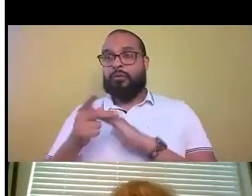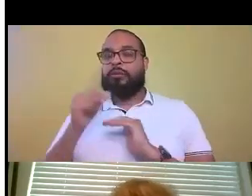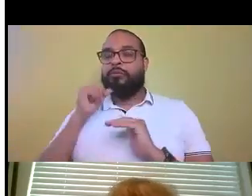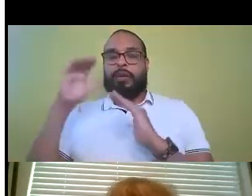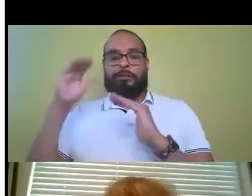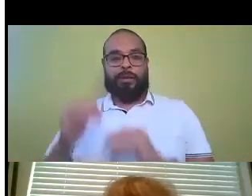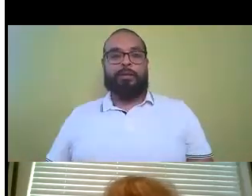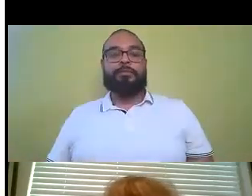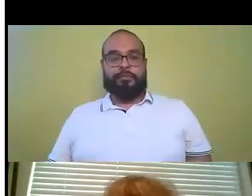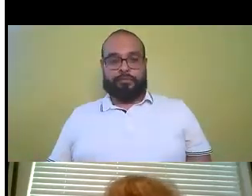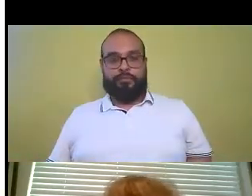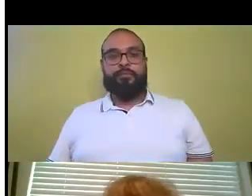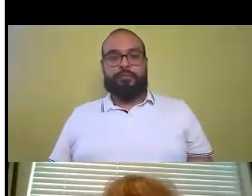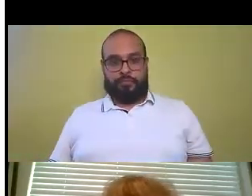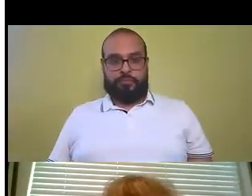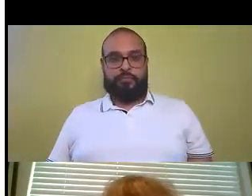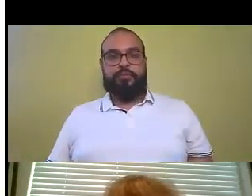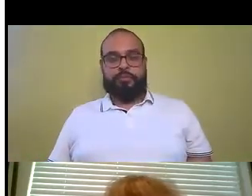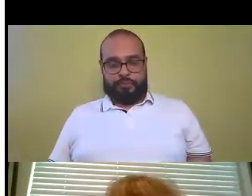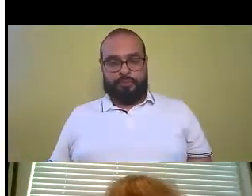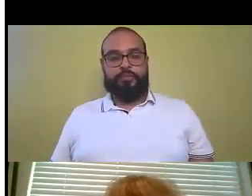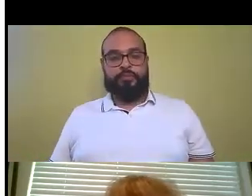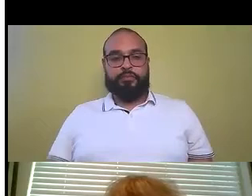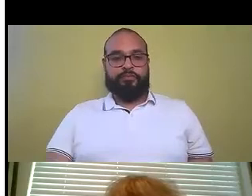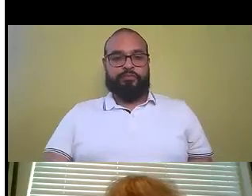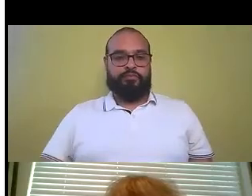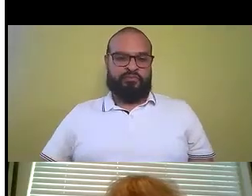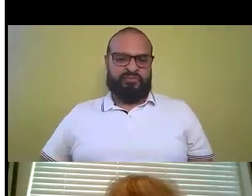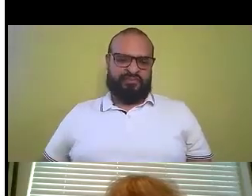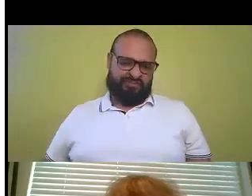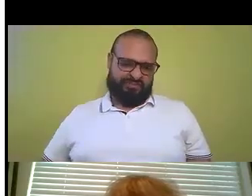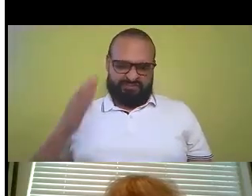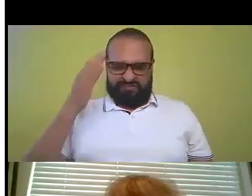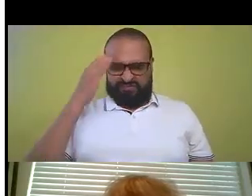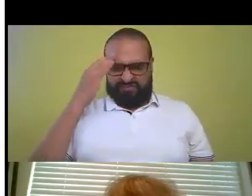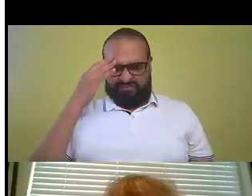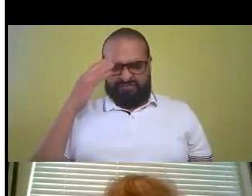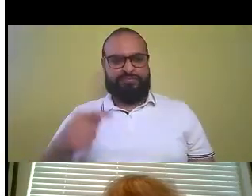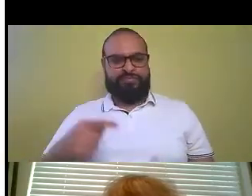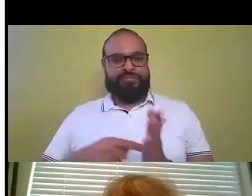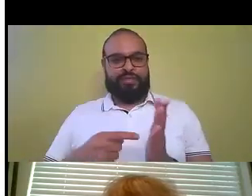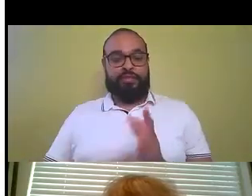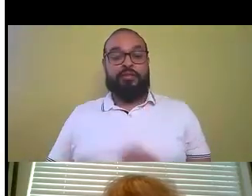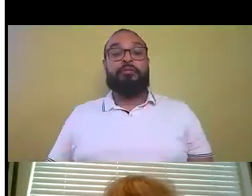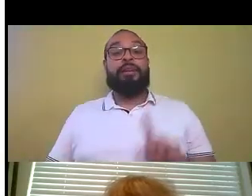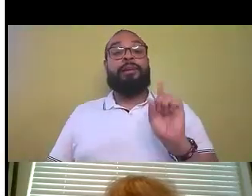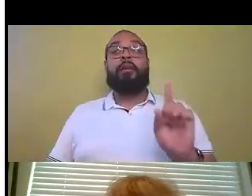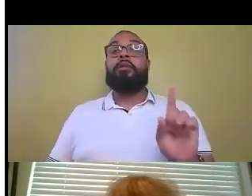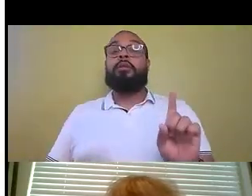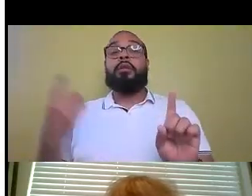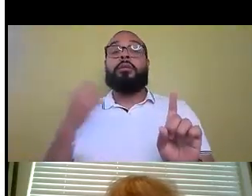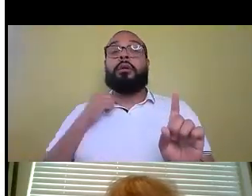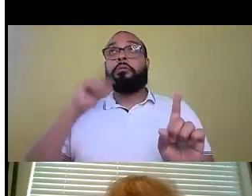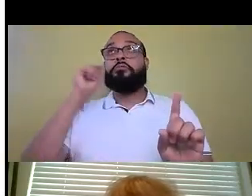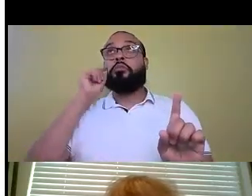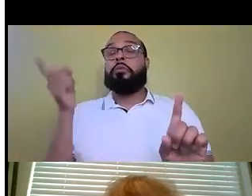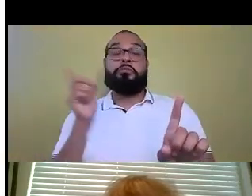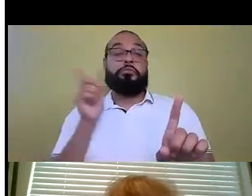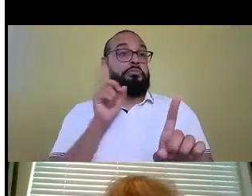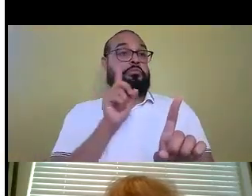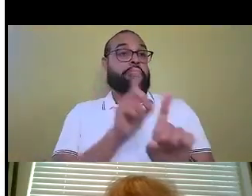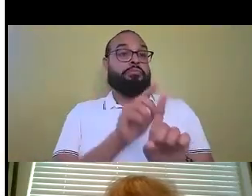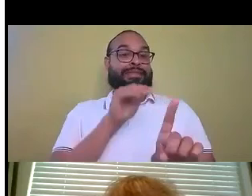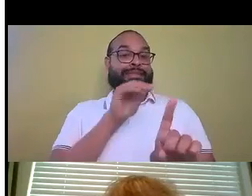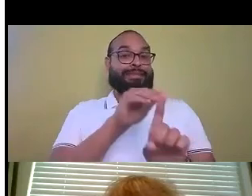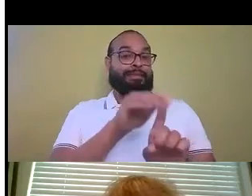unexpected. So on a sensory level, we all know the classic example of somebody coming up from behind and and unexpectedly